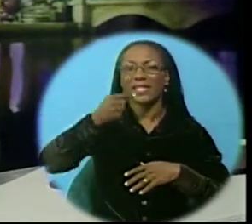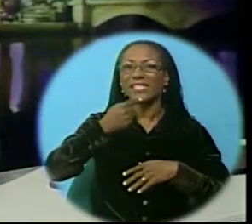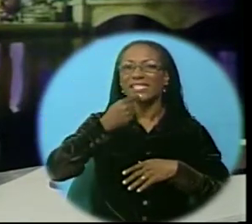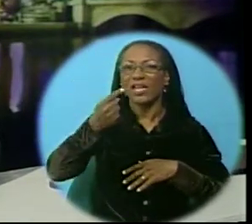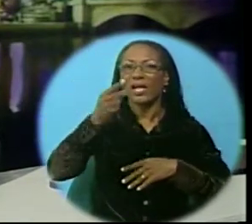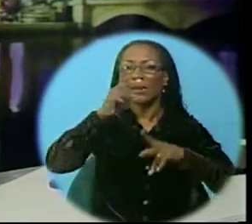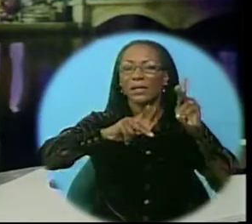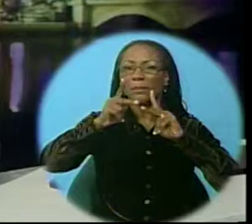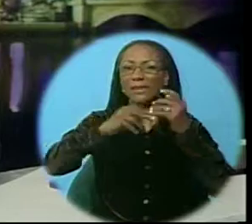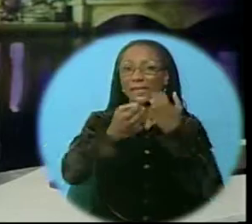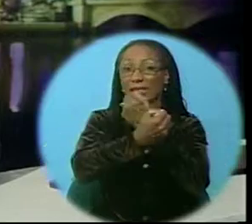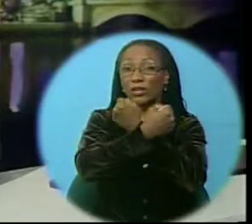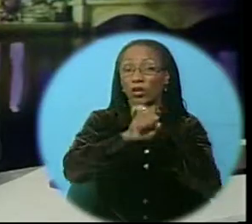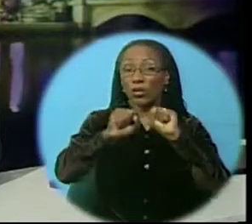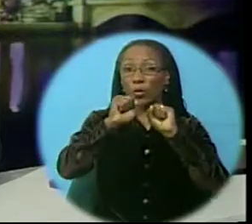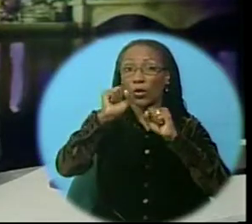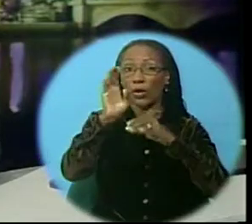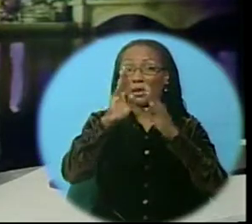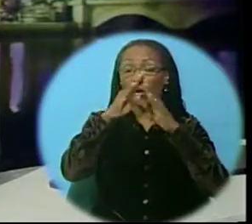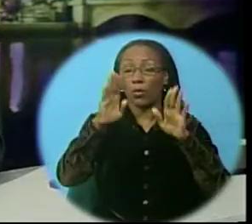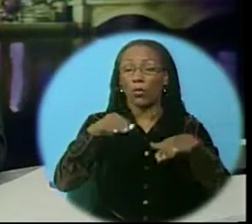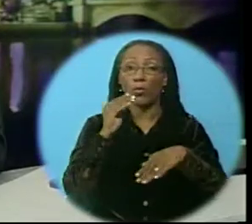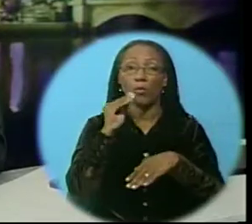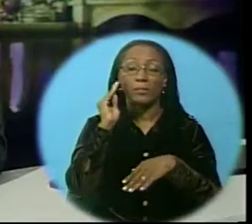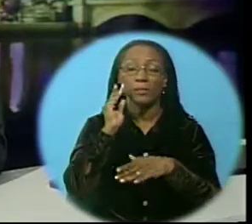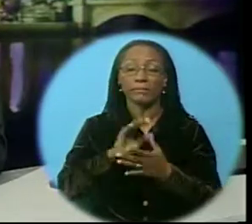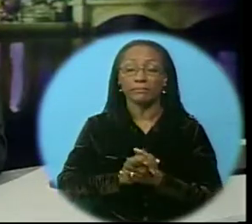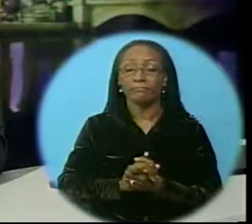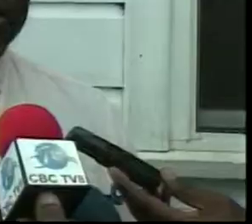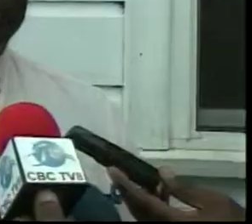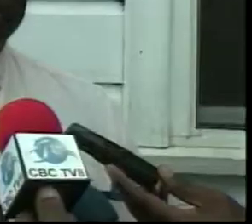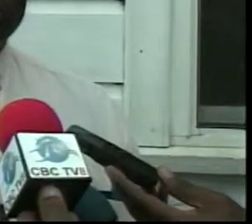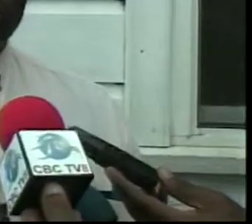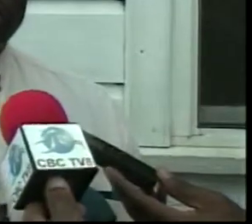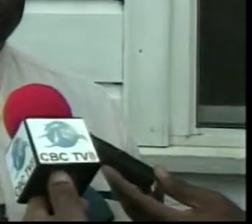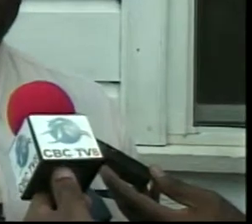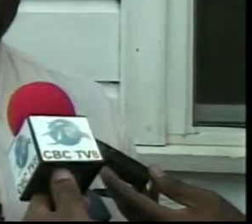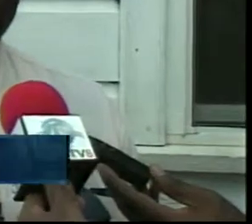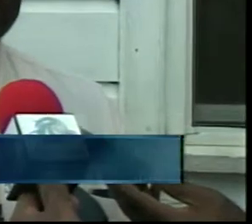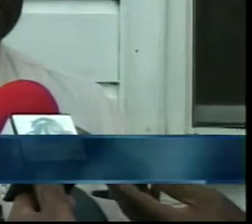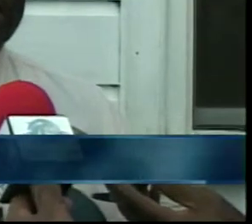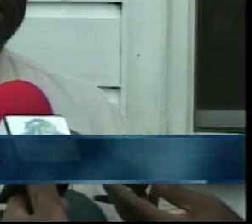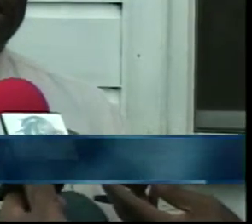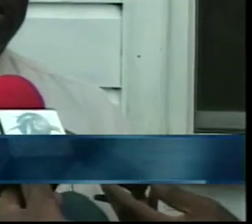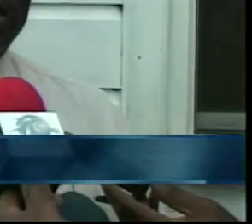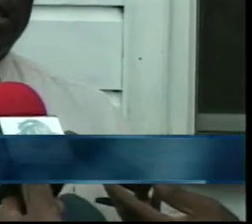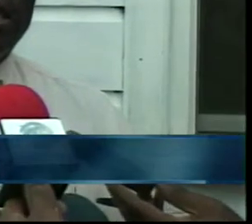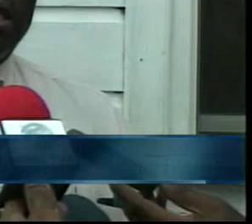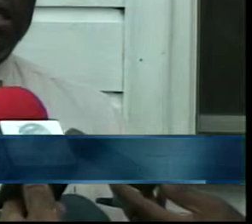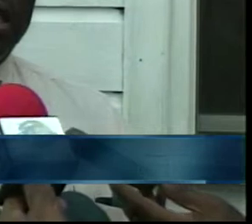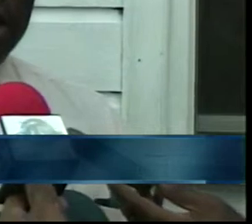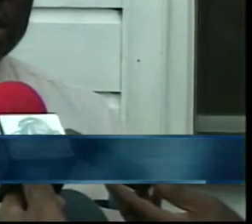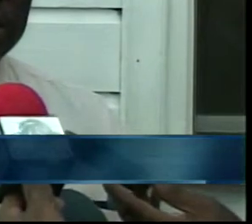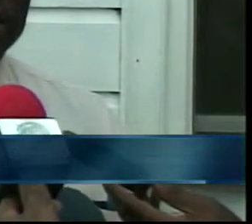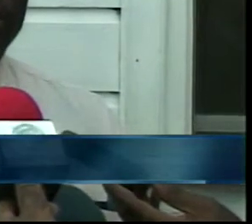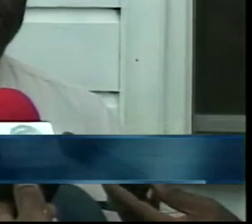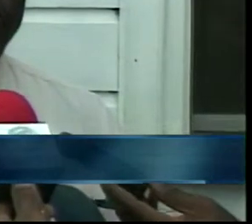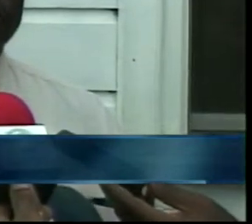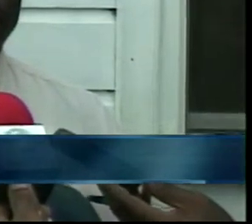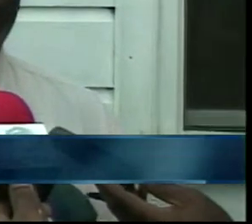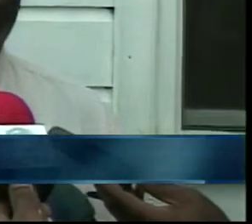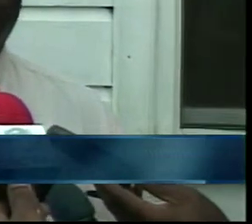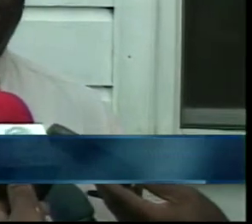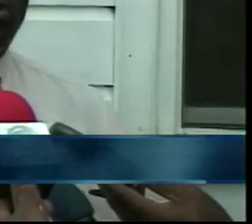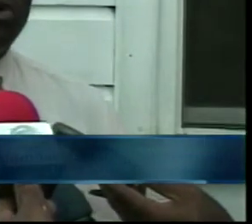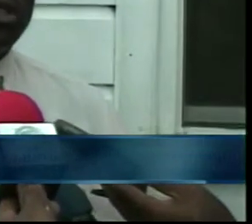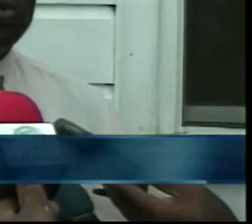premises, especially at this time. What we are saying to business owners is that in the heightening of the